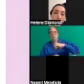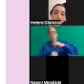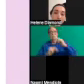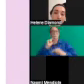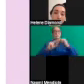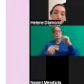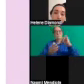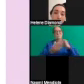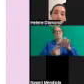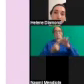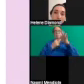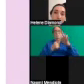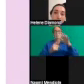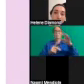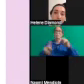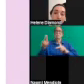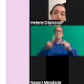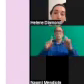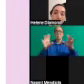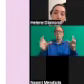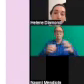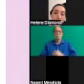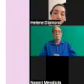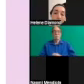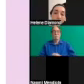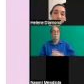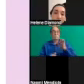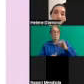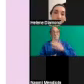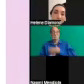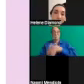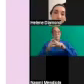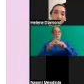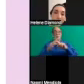population. So this is the beginning of my story, right? This is a